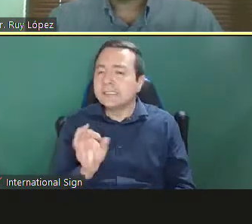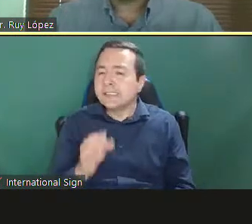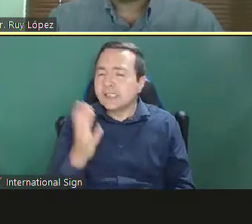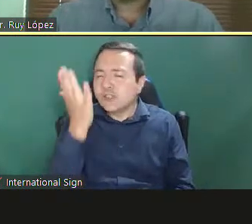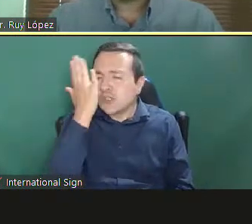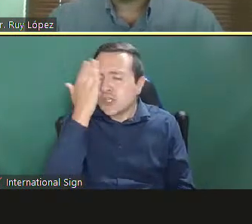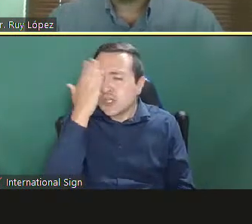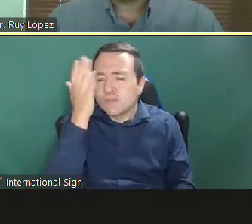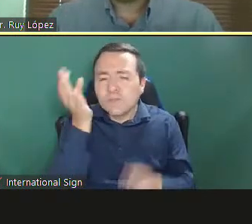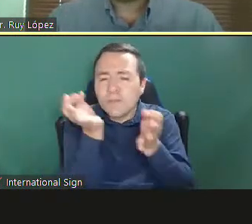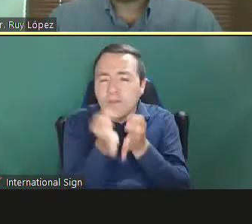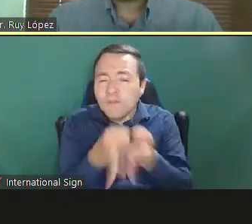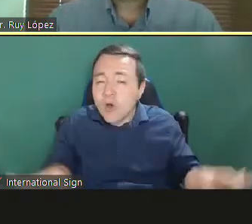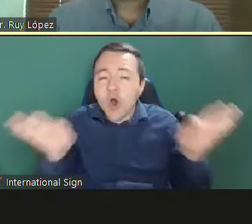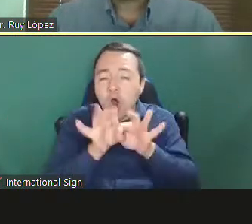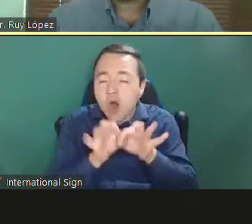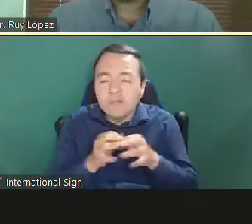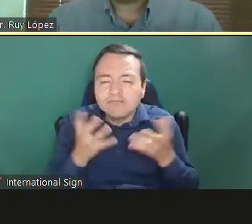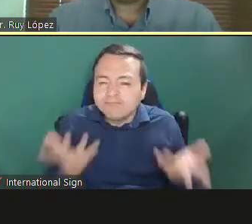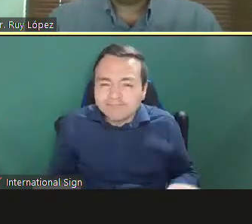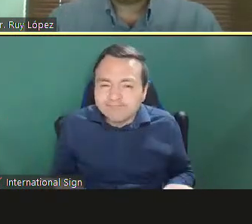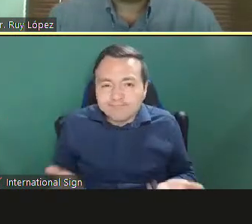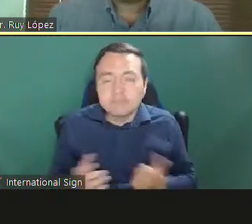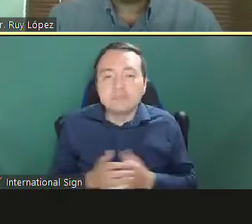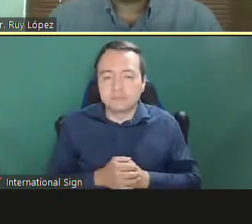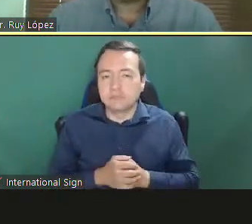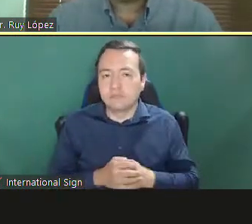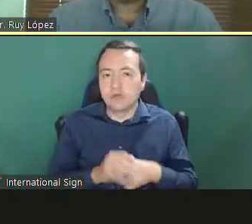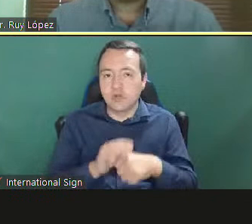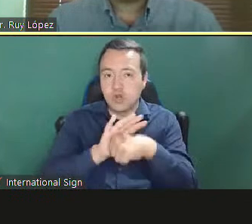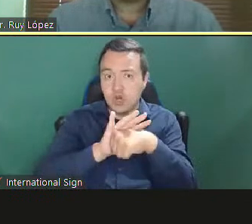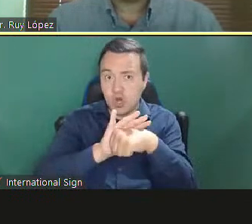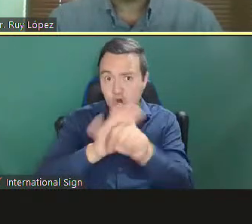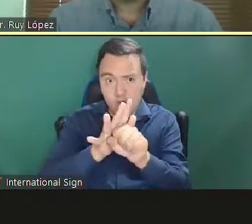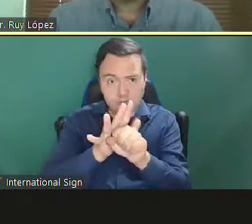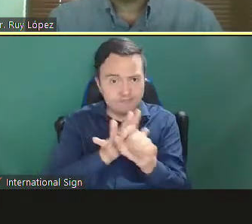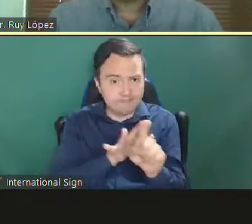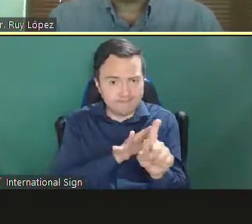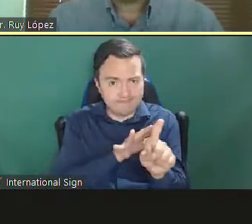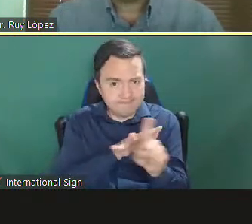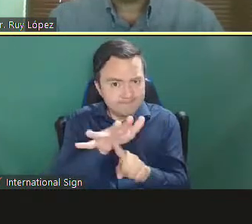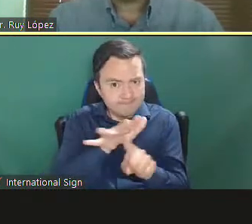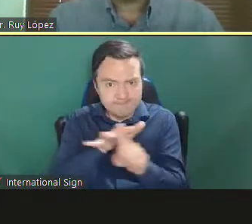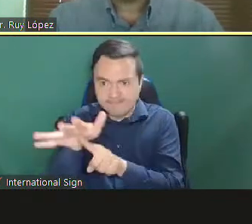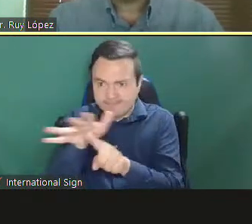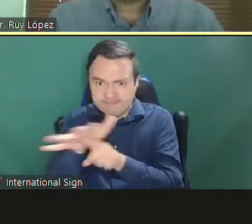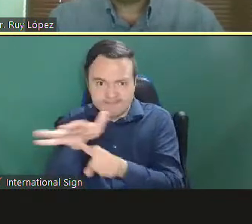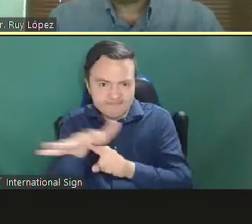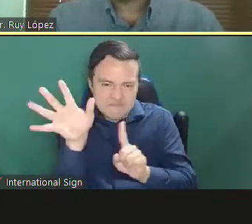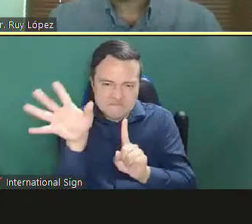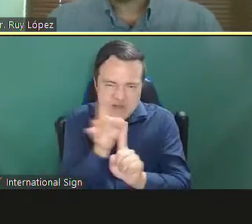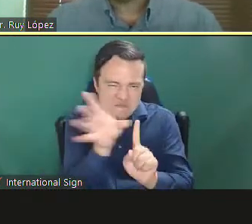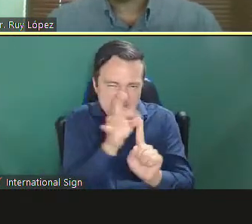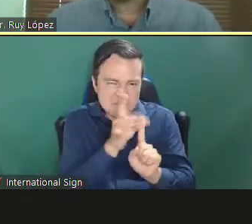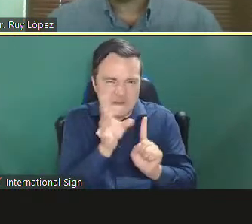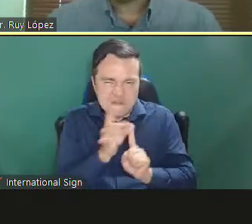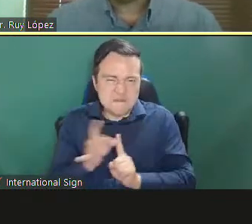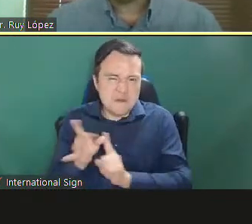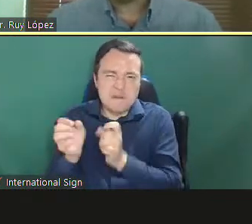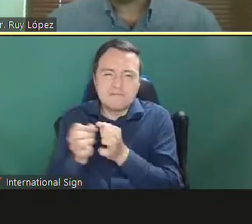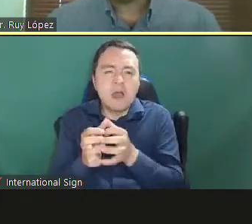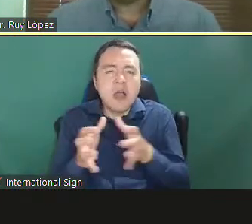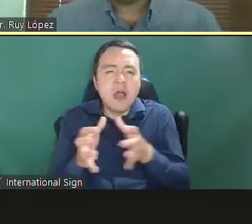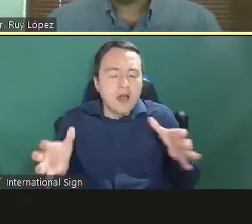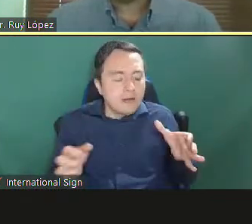it is very clear that the impact of the pandemic and the impact it continues to have